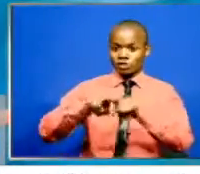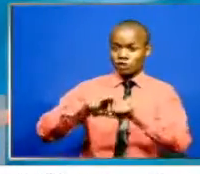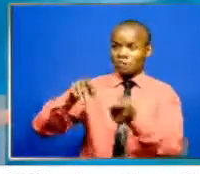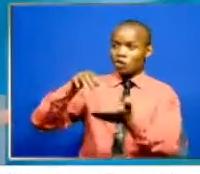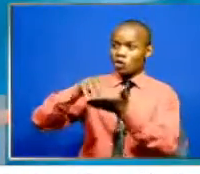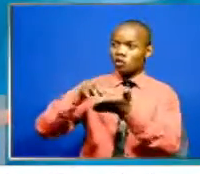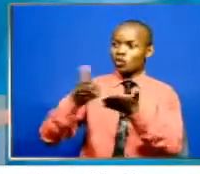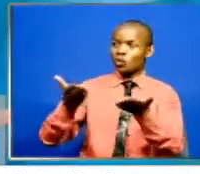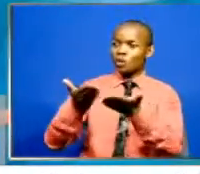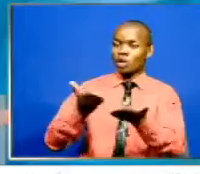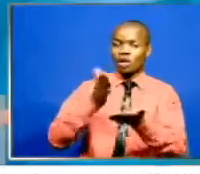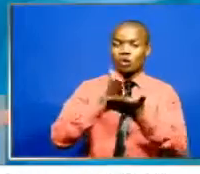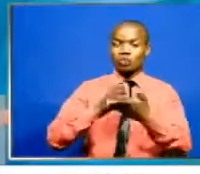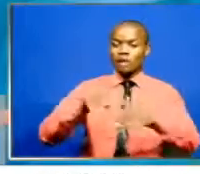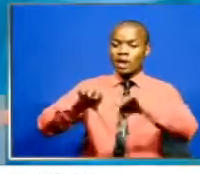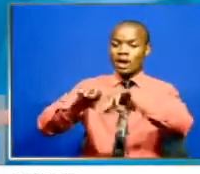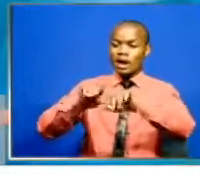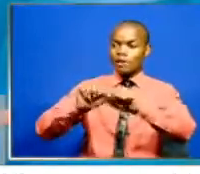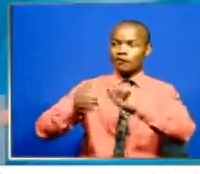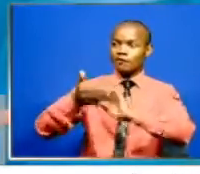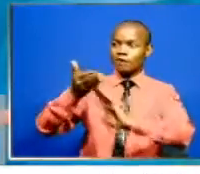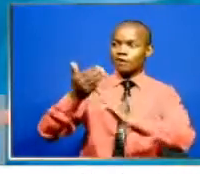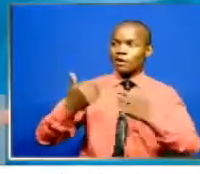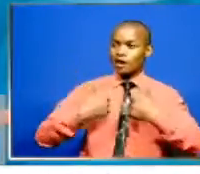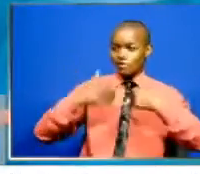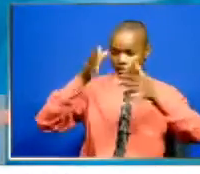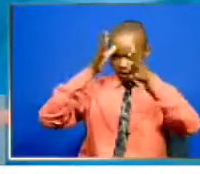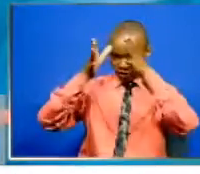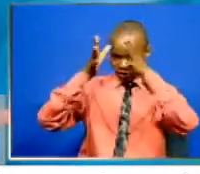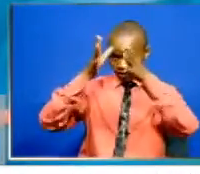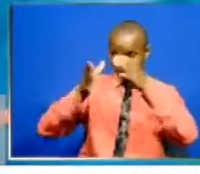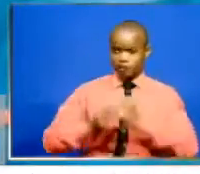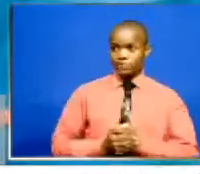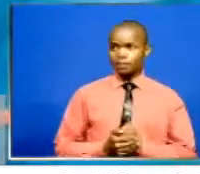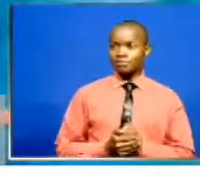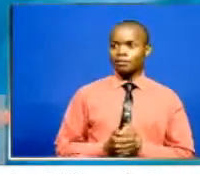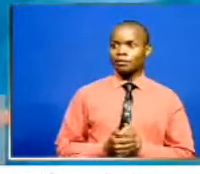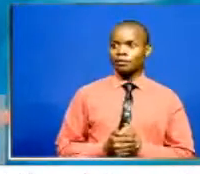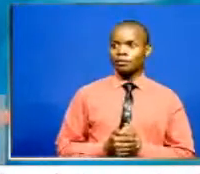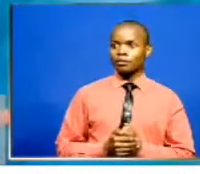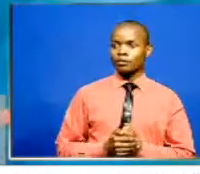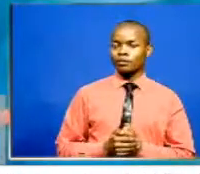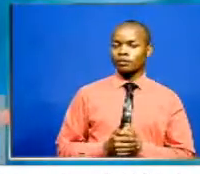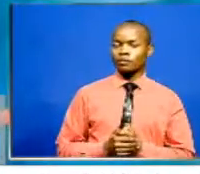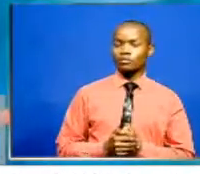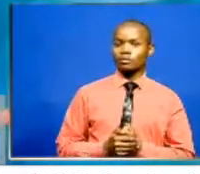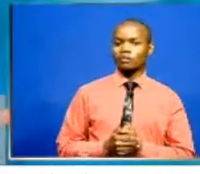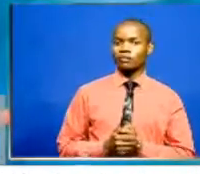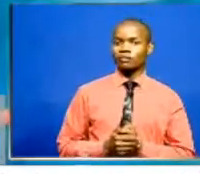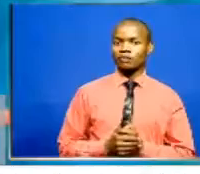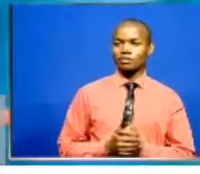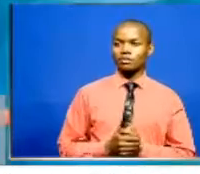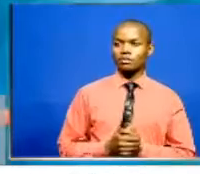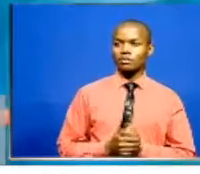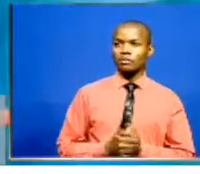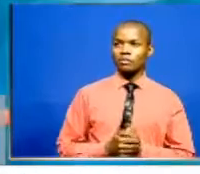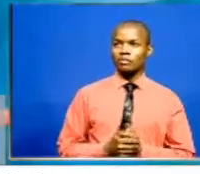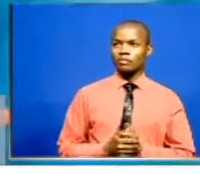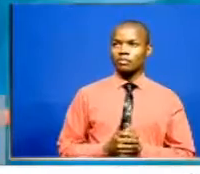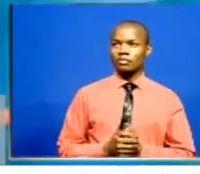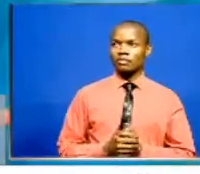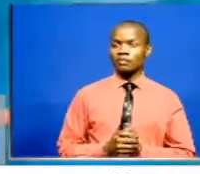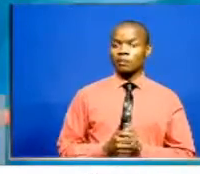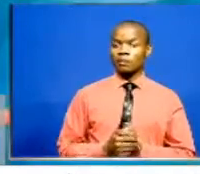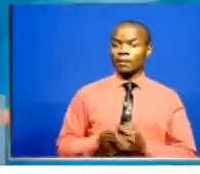able to adapt quickly by innovating. Yeah. Yeah. So the progress, of course, could